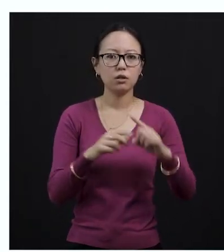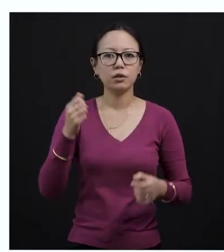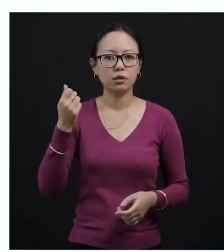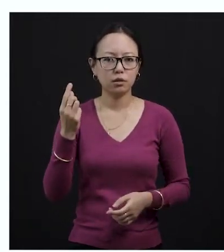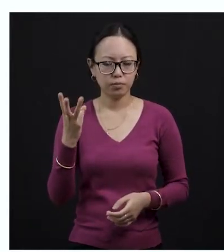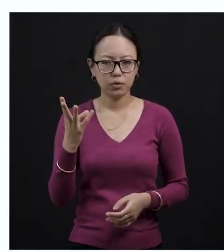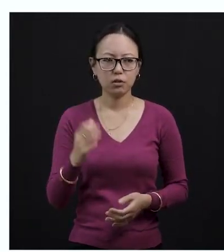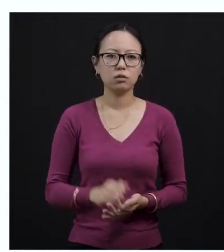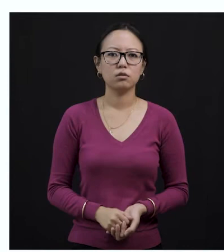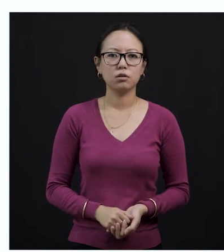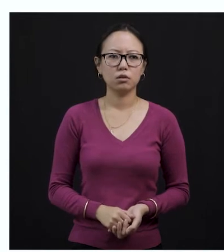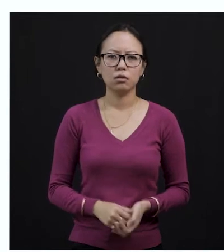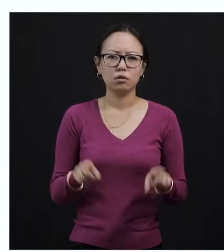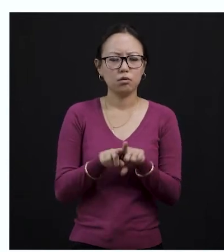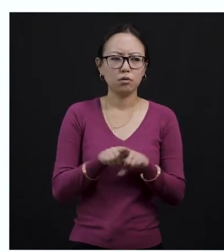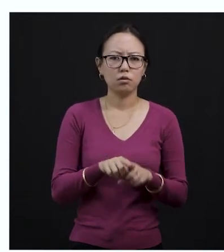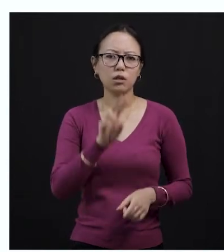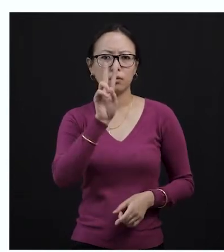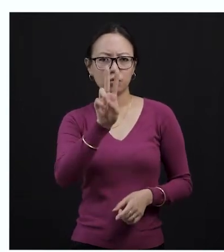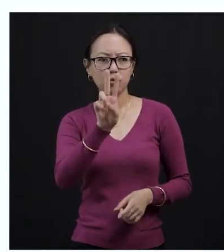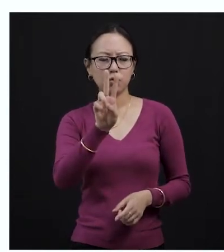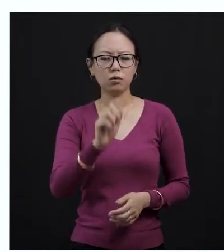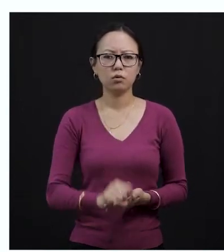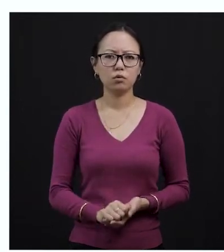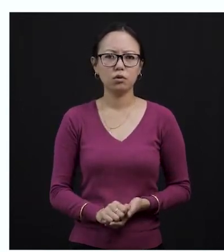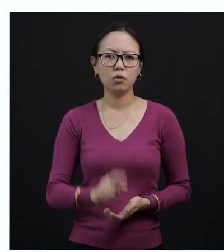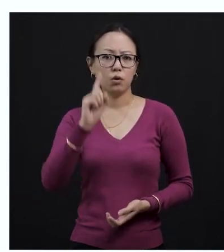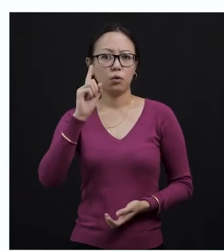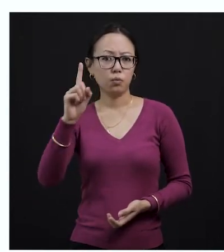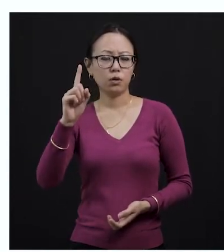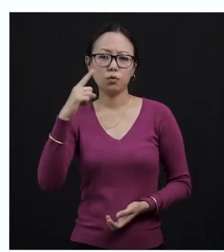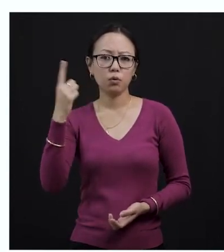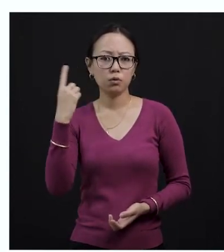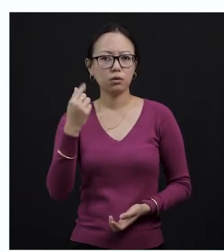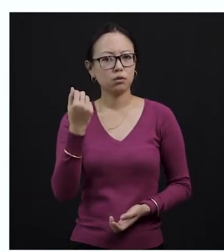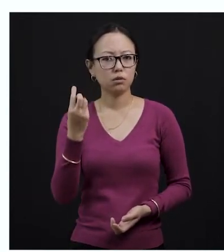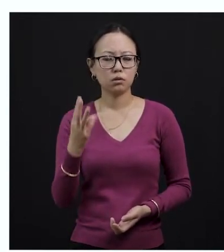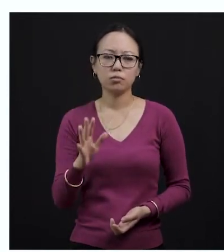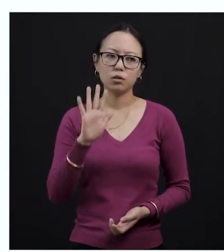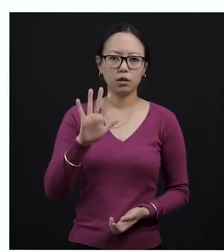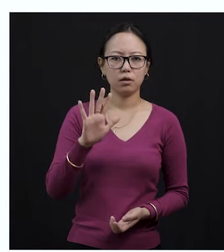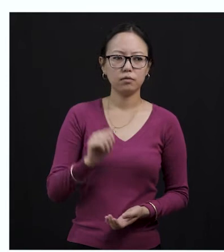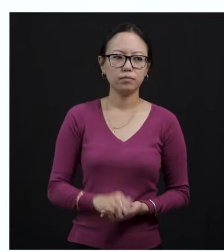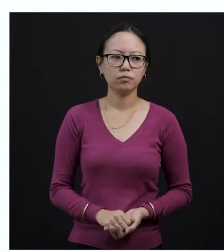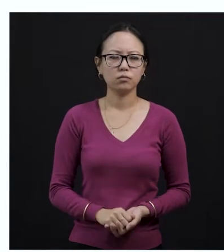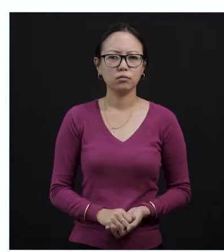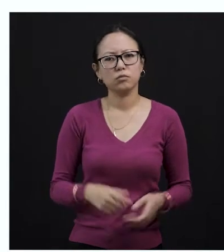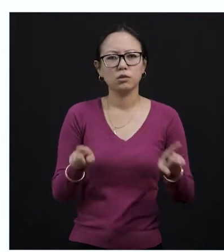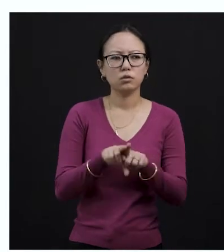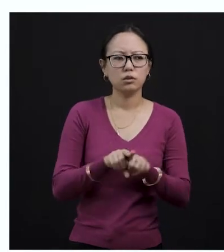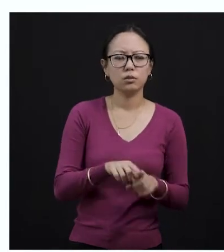one number, so it is called a one digit number. Okay, so similarly, 3, 4, 5,